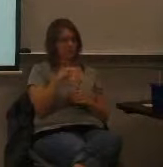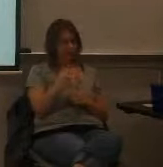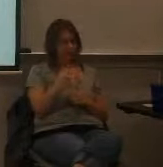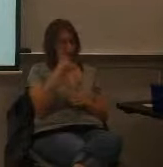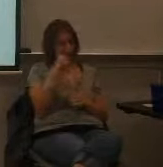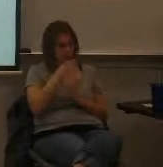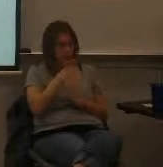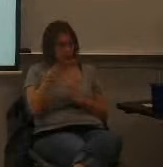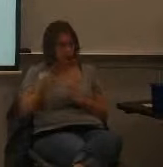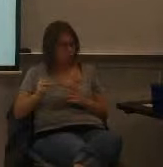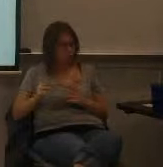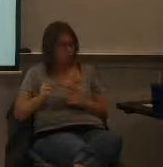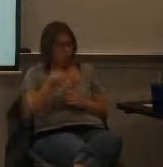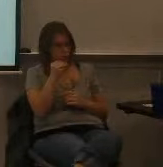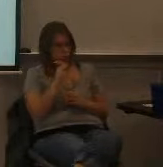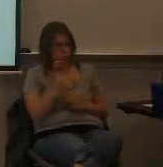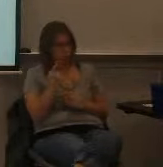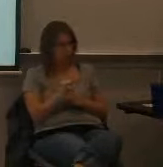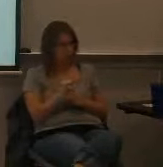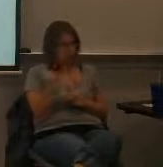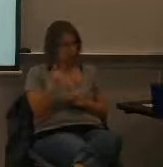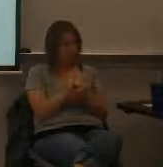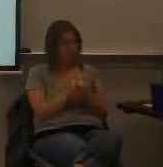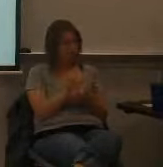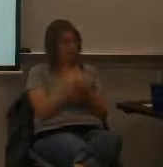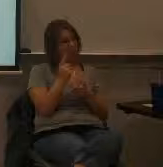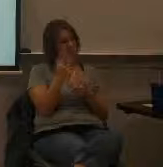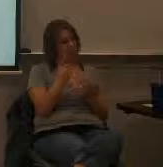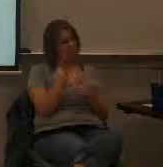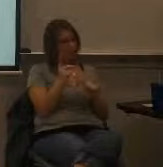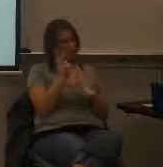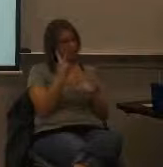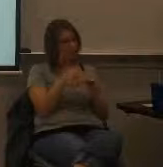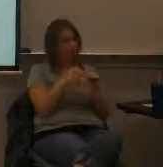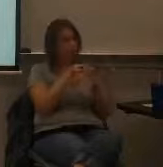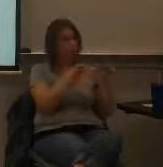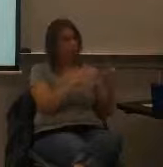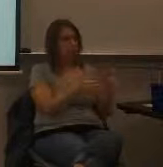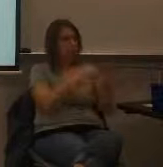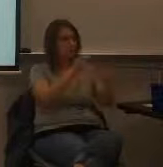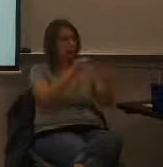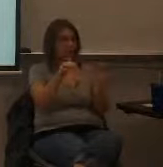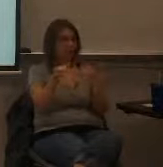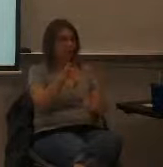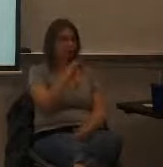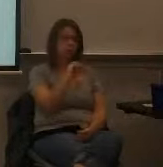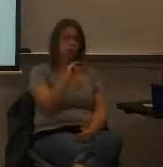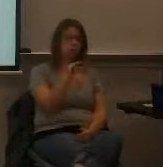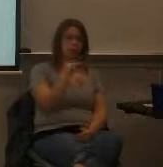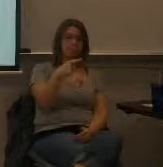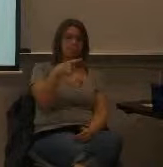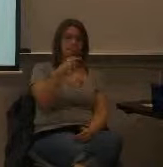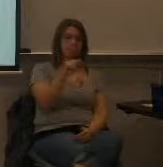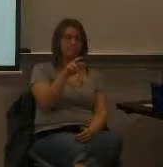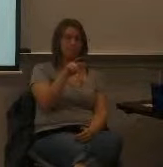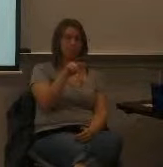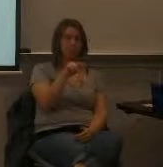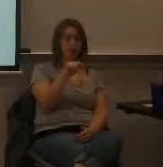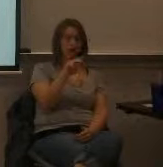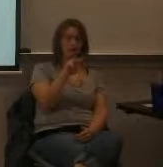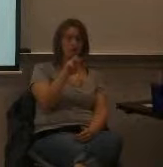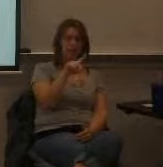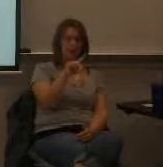that. And that's one way you can think of compartmentalizing food webs. Another way might be